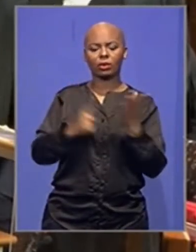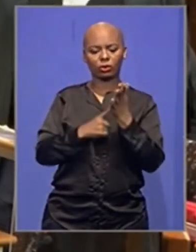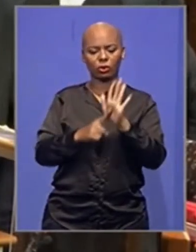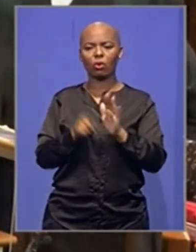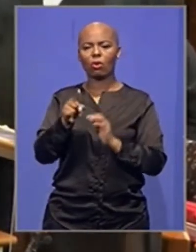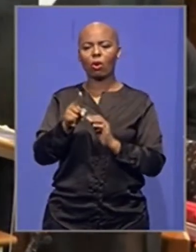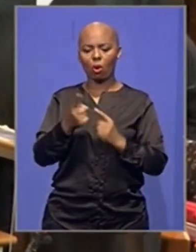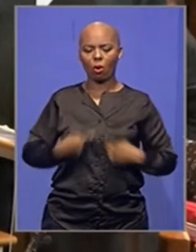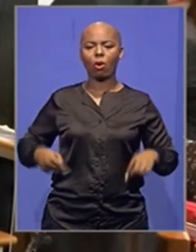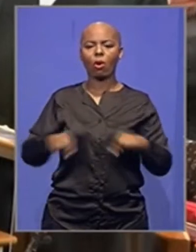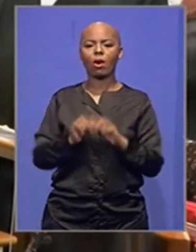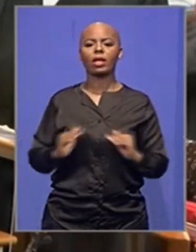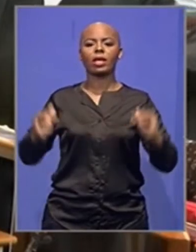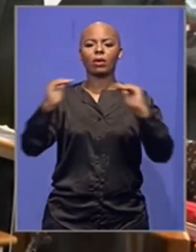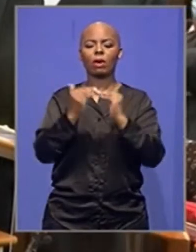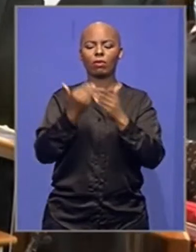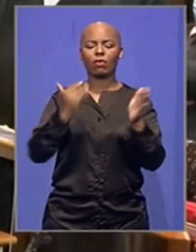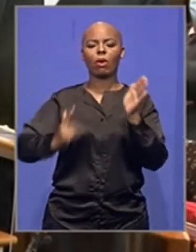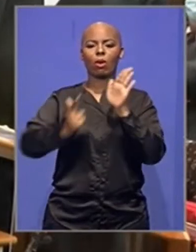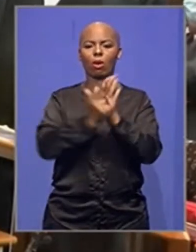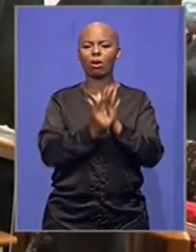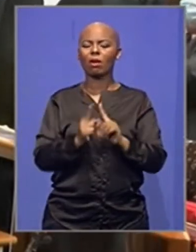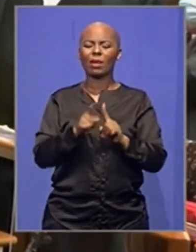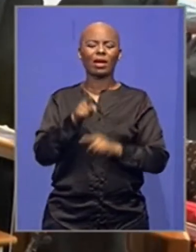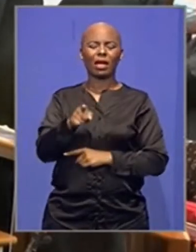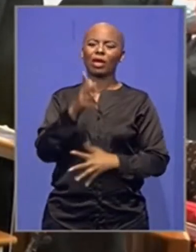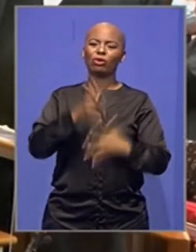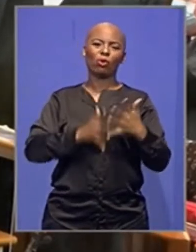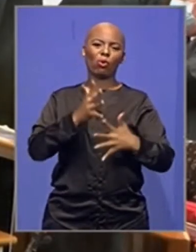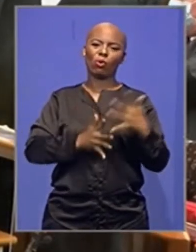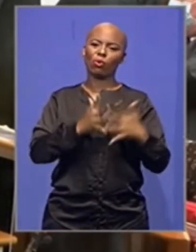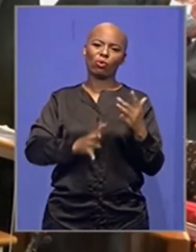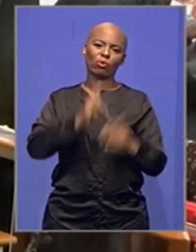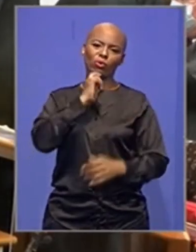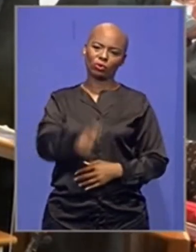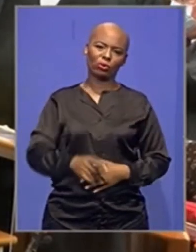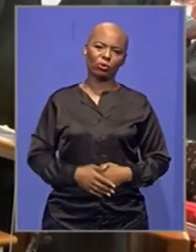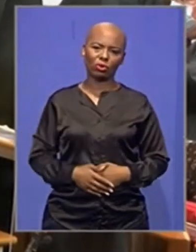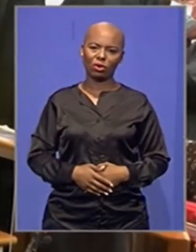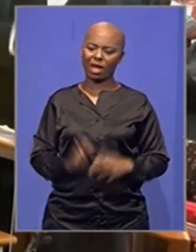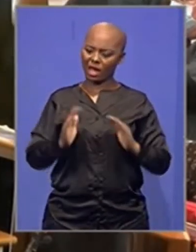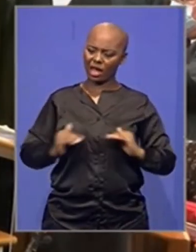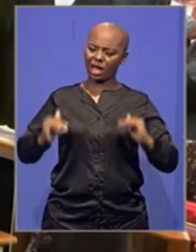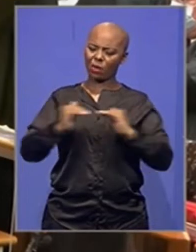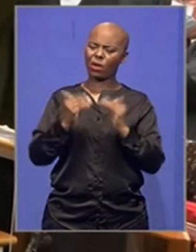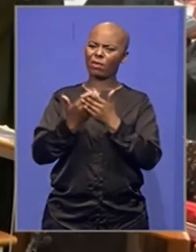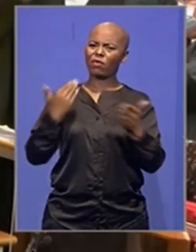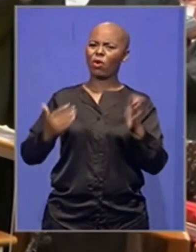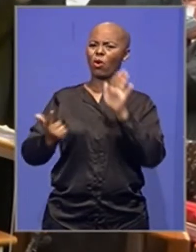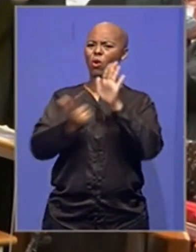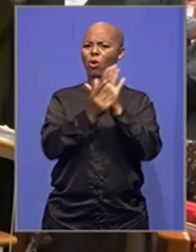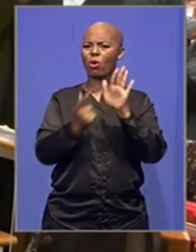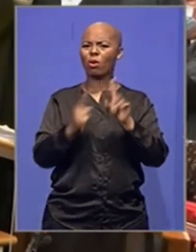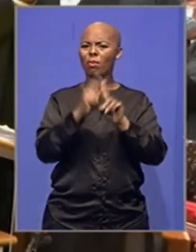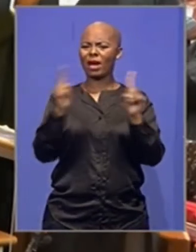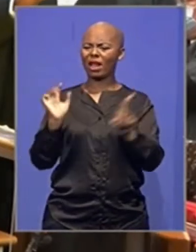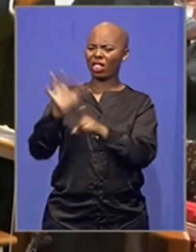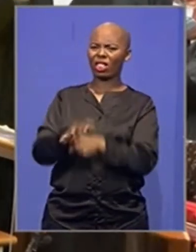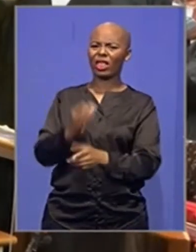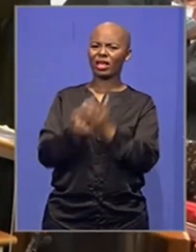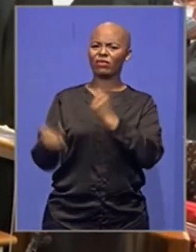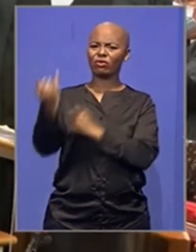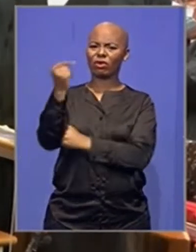because it can be that we show that we are equal before the law by treating a particular individual